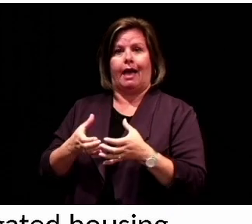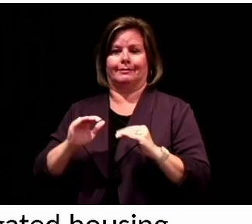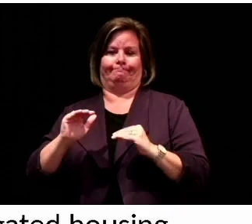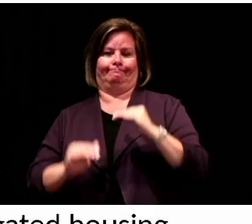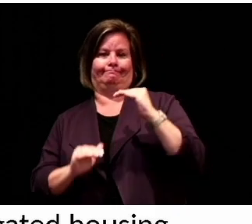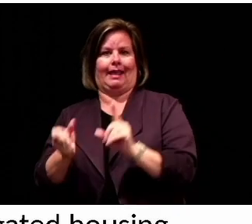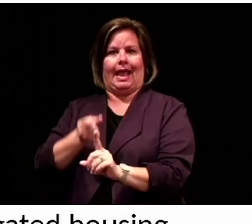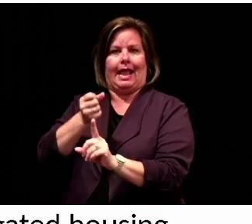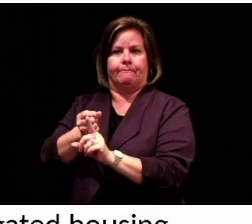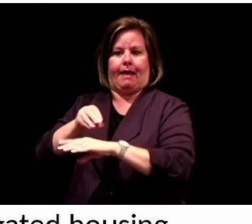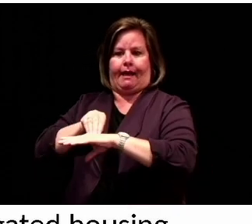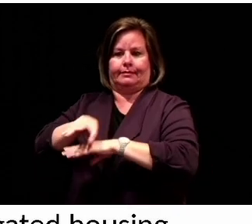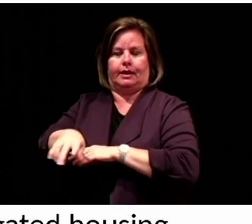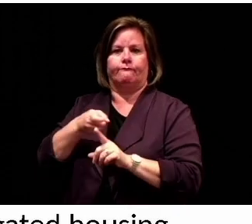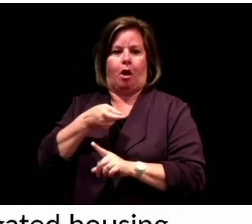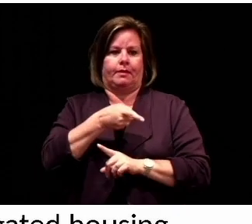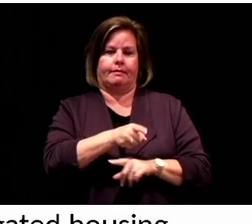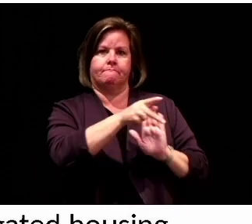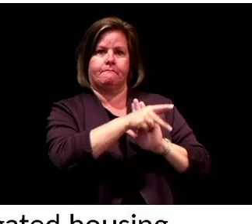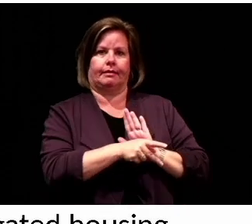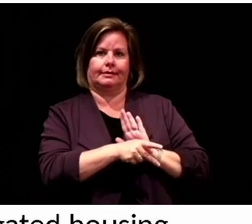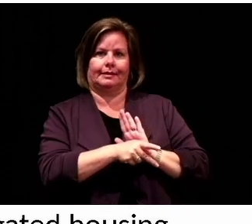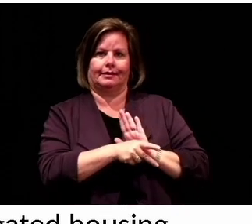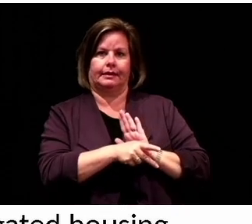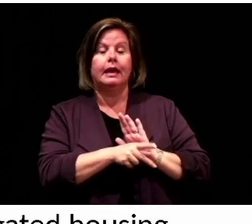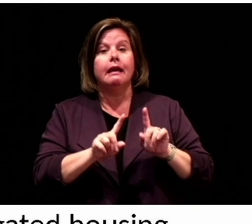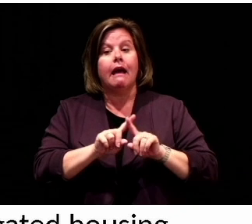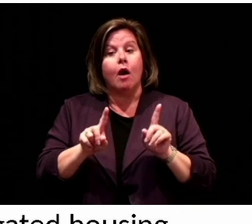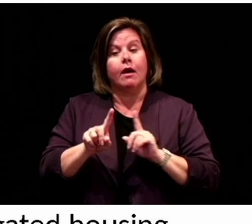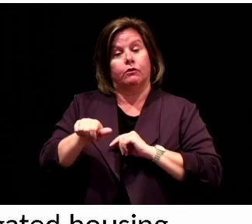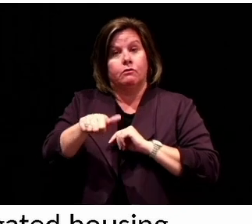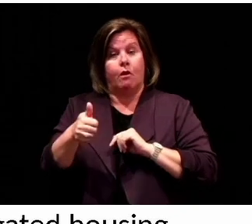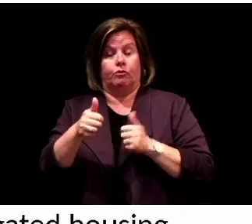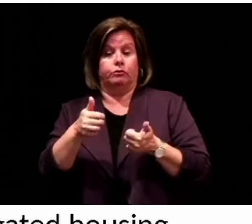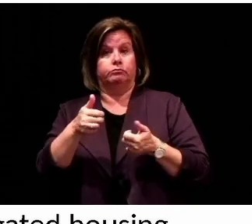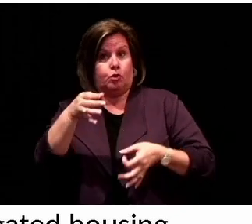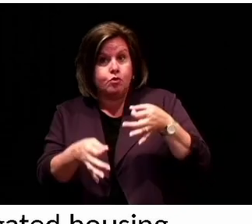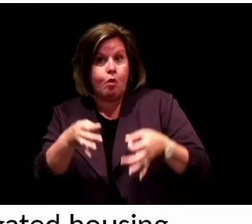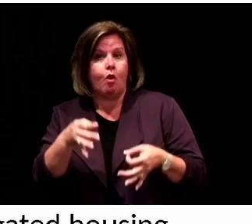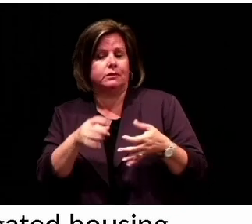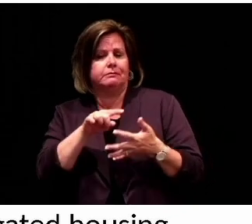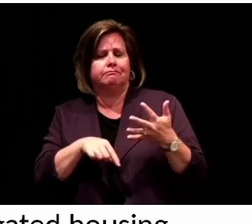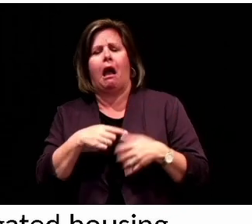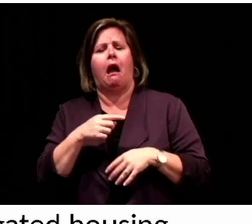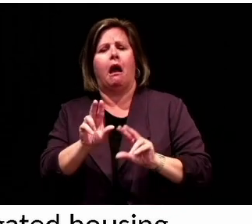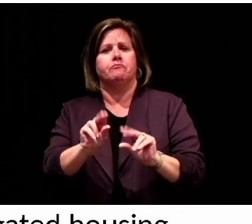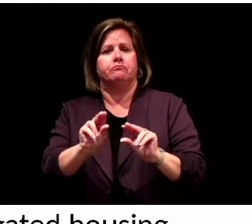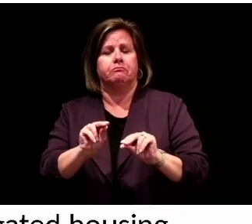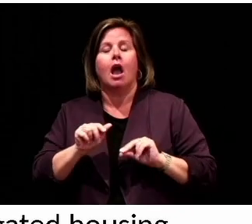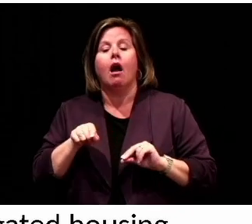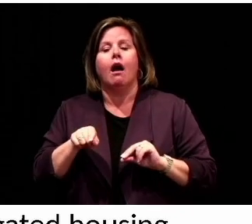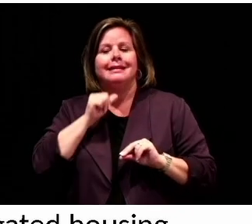and causality, that the challenge practice rather than some other factor caused the disproportionate